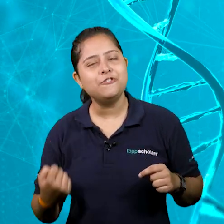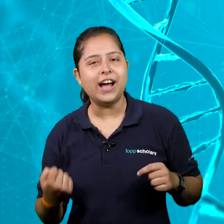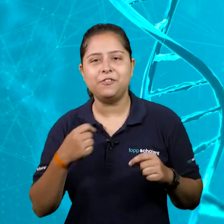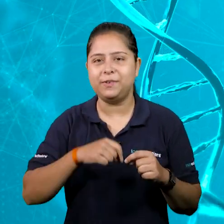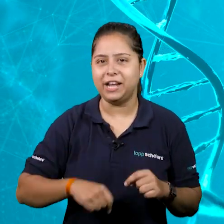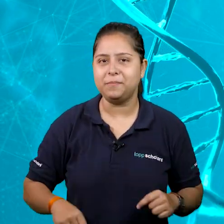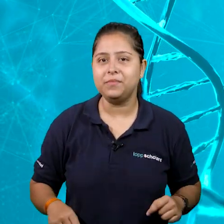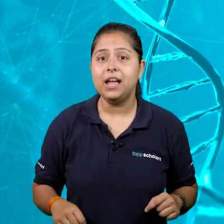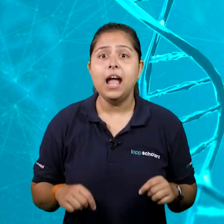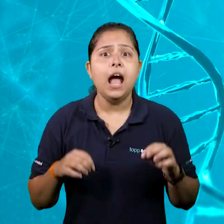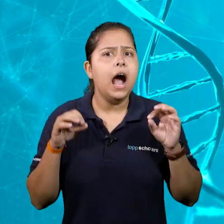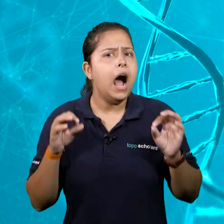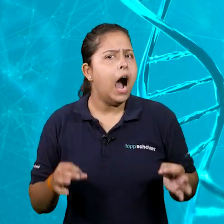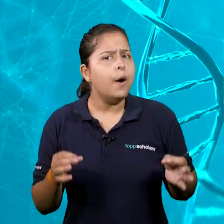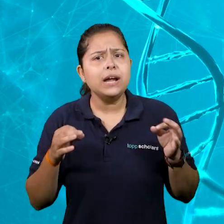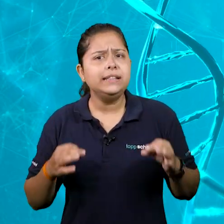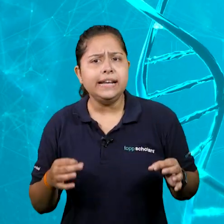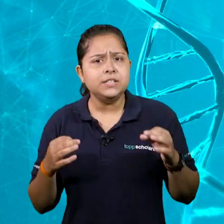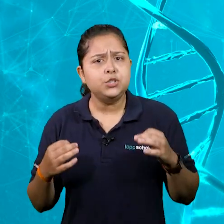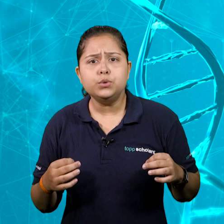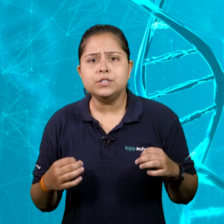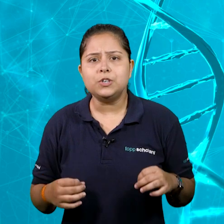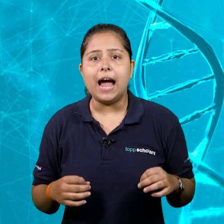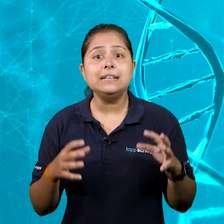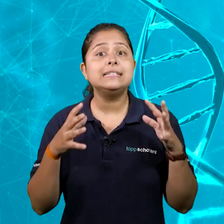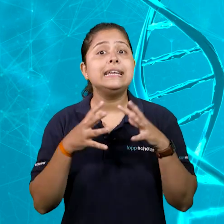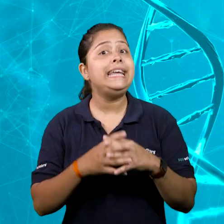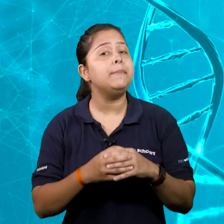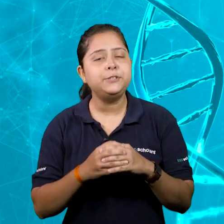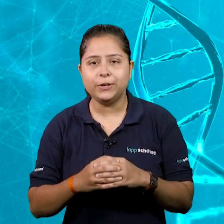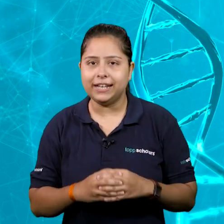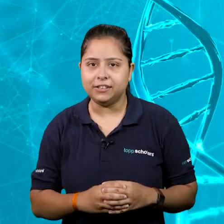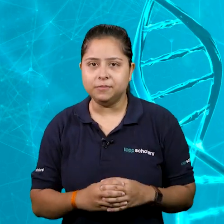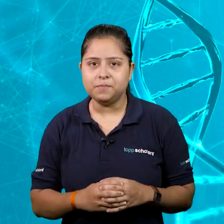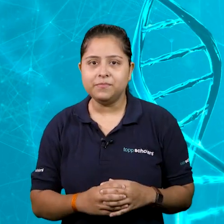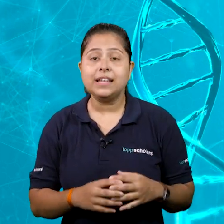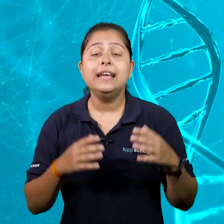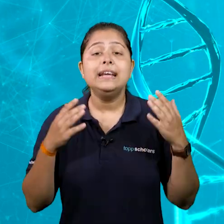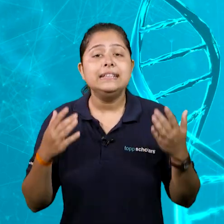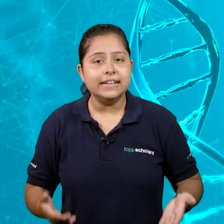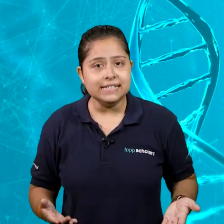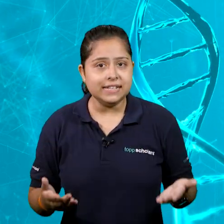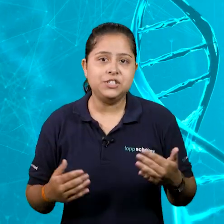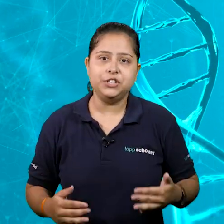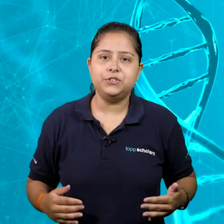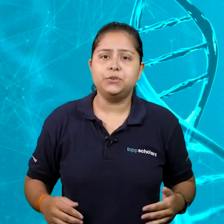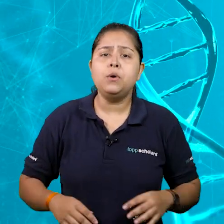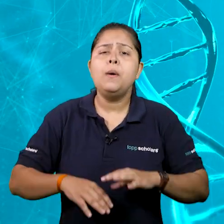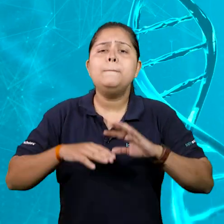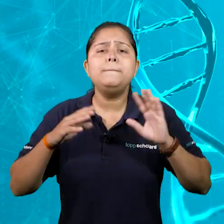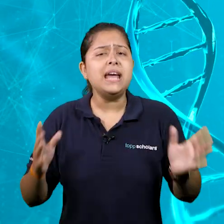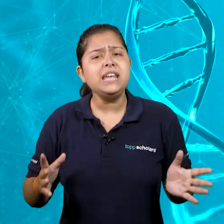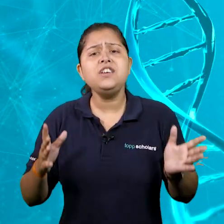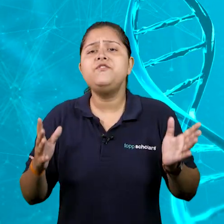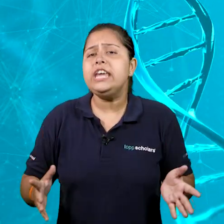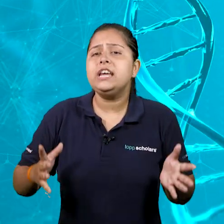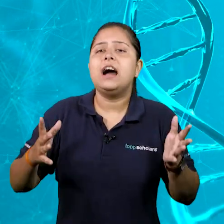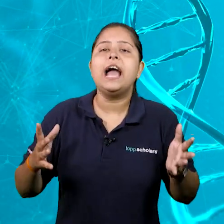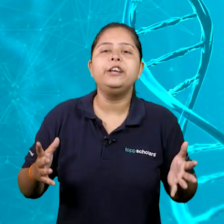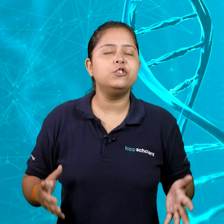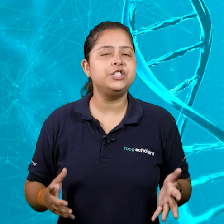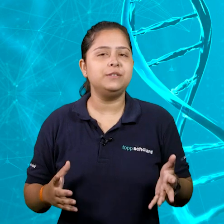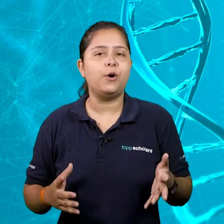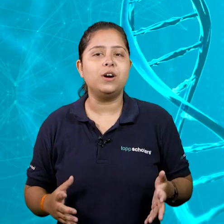to 5 prime. How are these two strands kept together? This is due to many